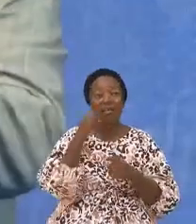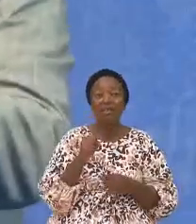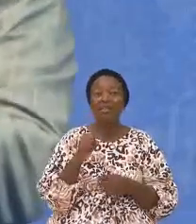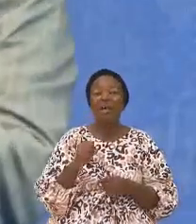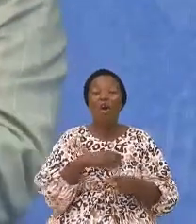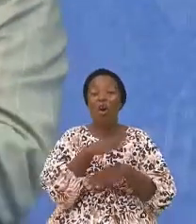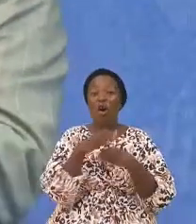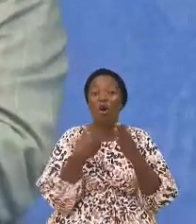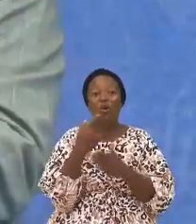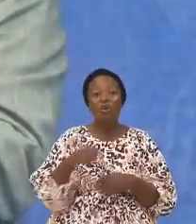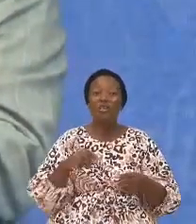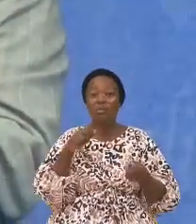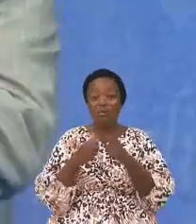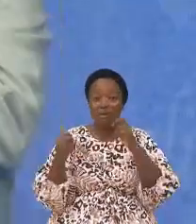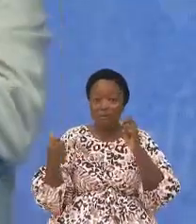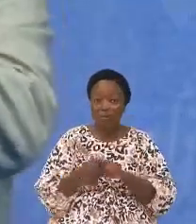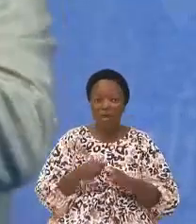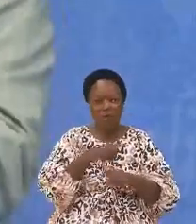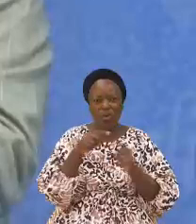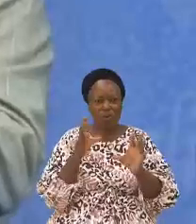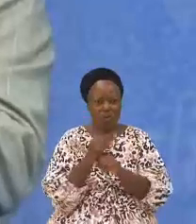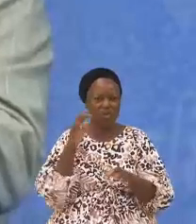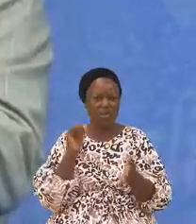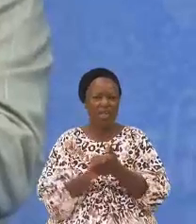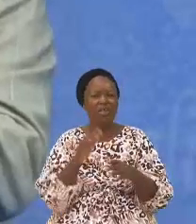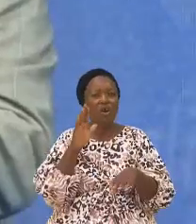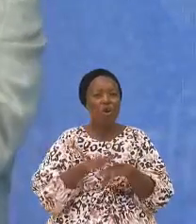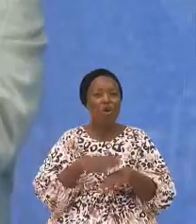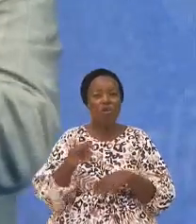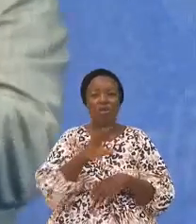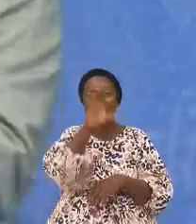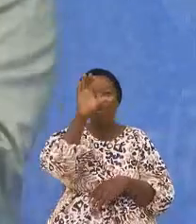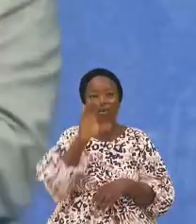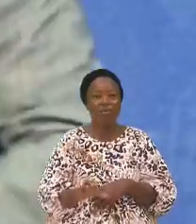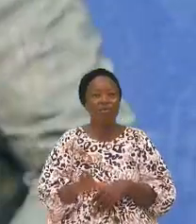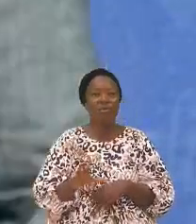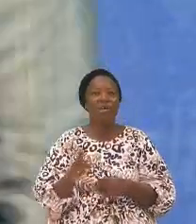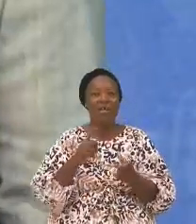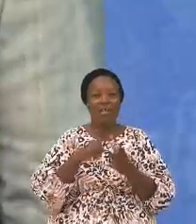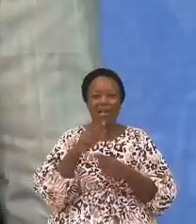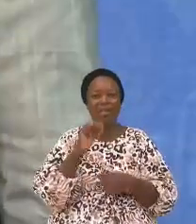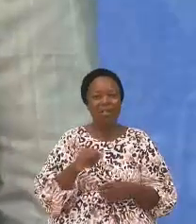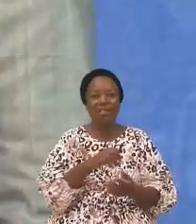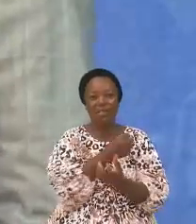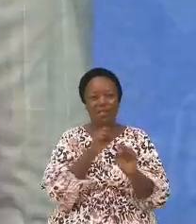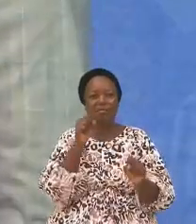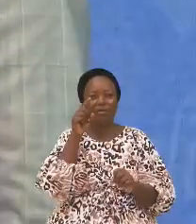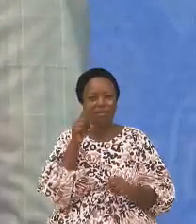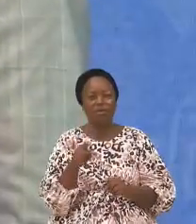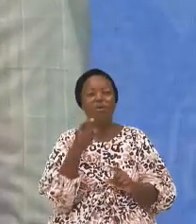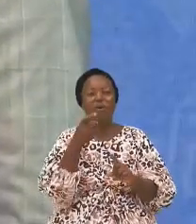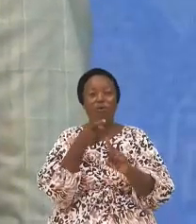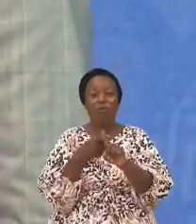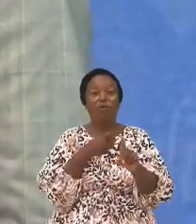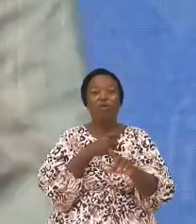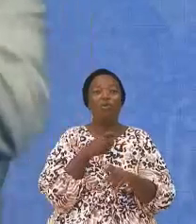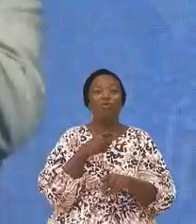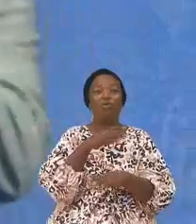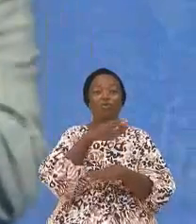all the oppression, all the attacks, all the affliction, when he took that on the